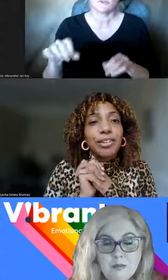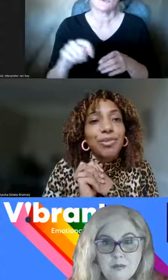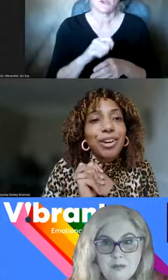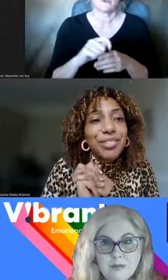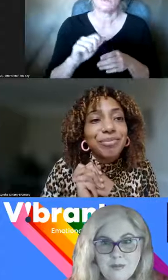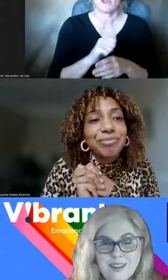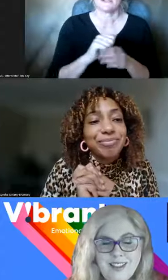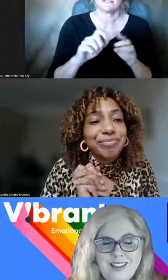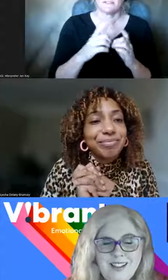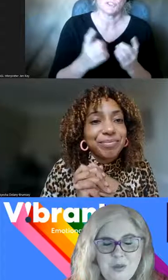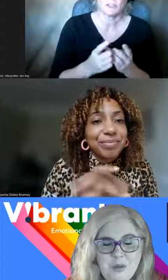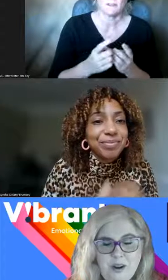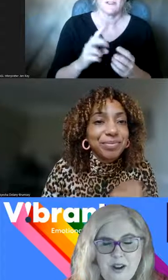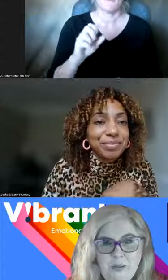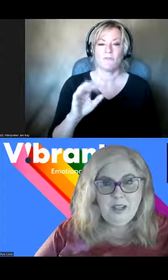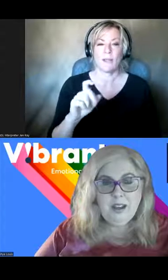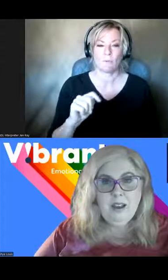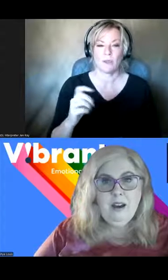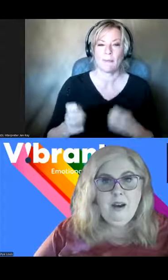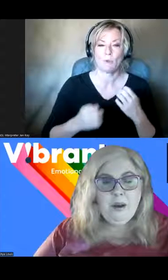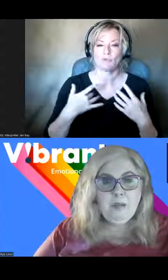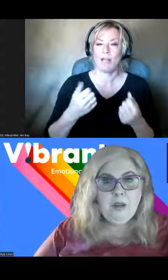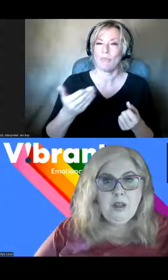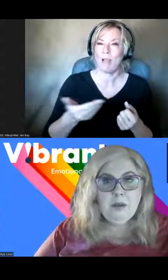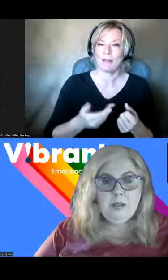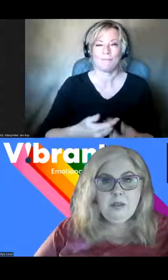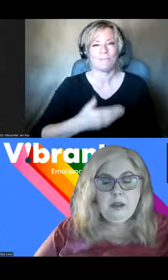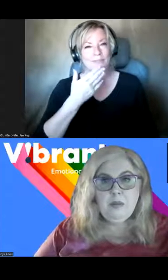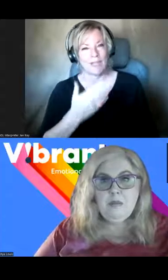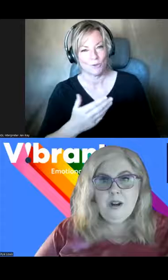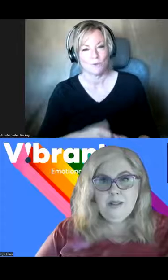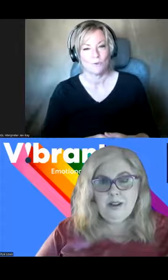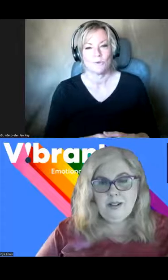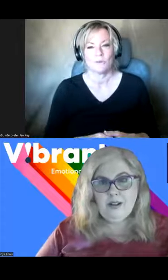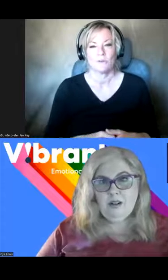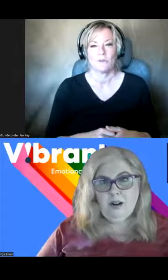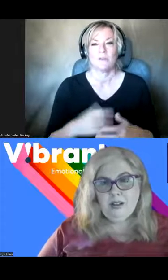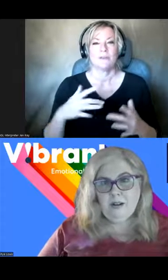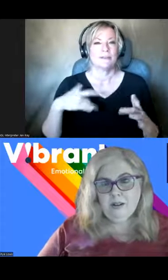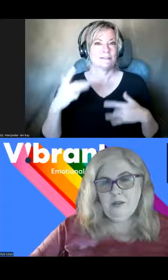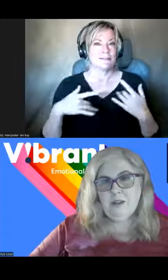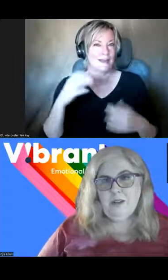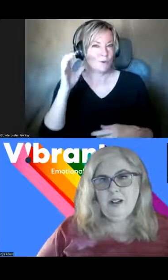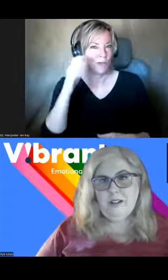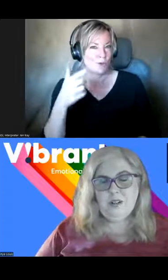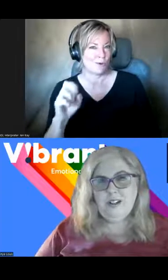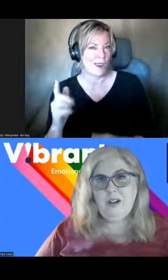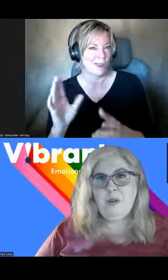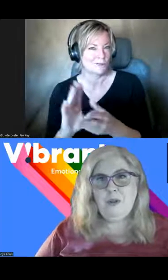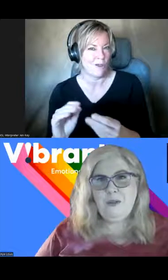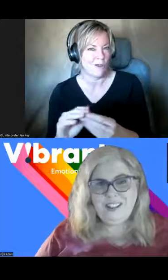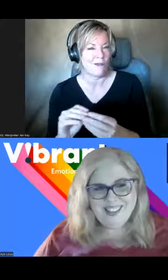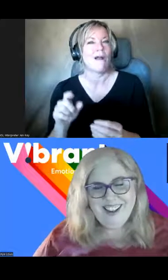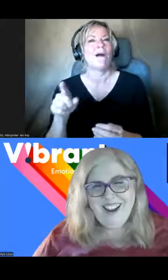Health. Welcome. Thank you so much for having me. It was very exciting to hear Greg talk. So, because Greg